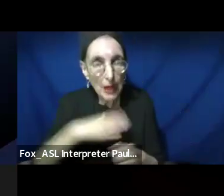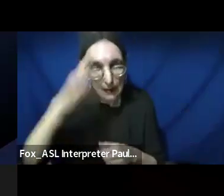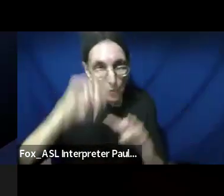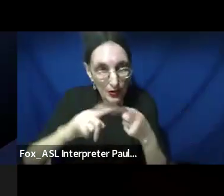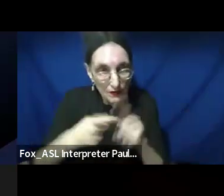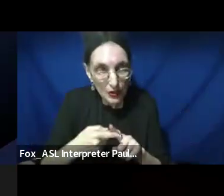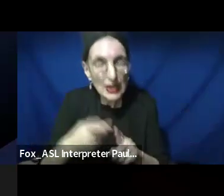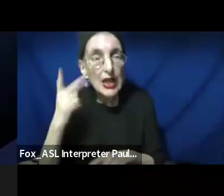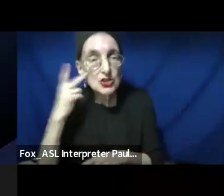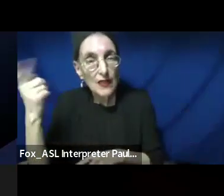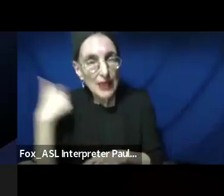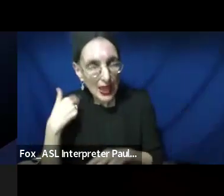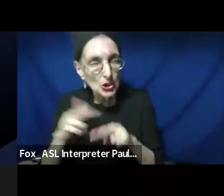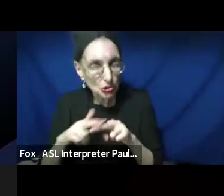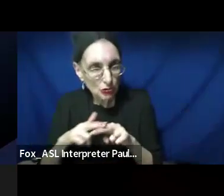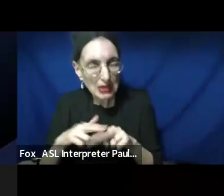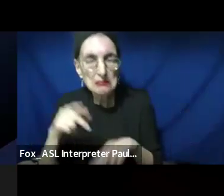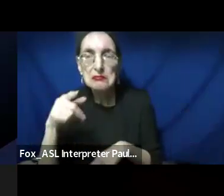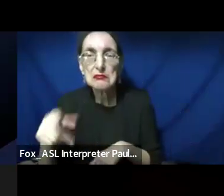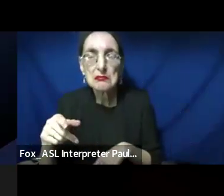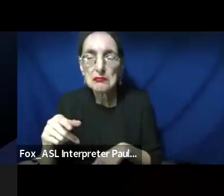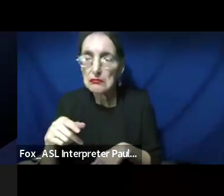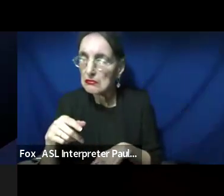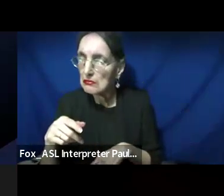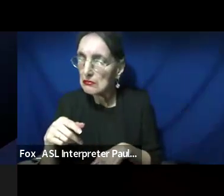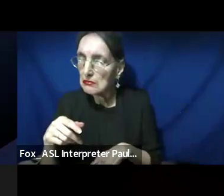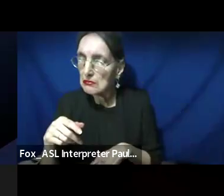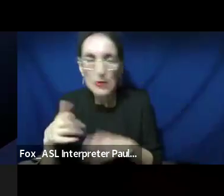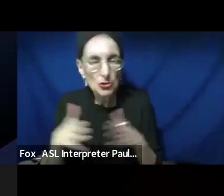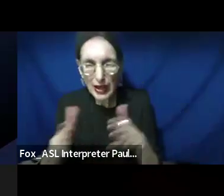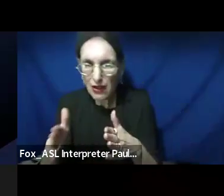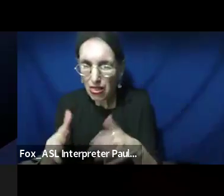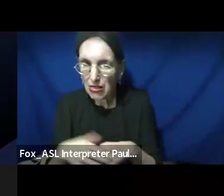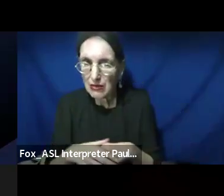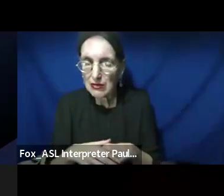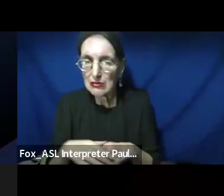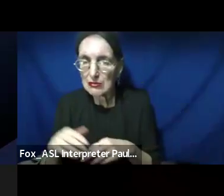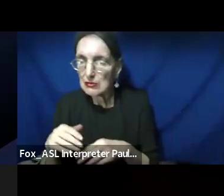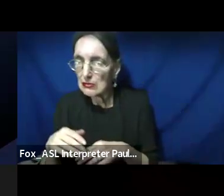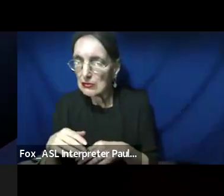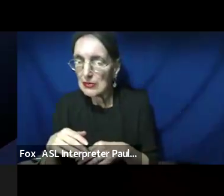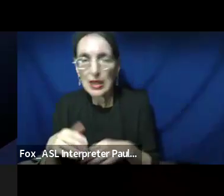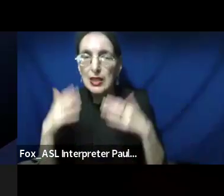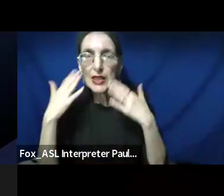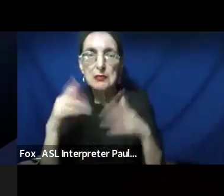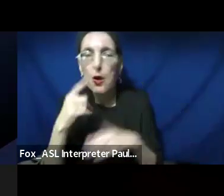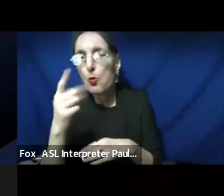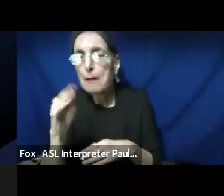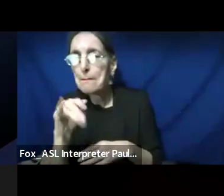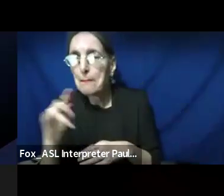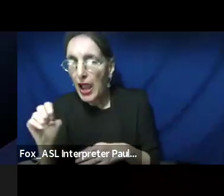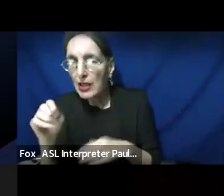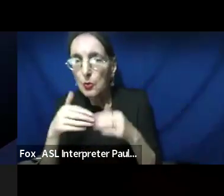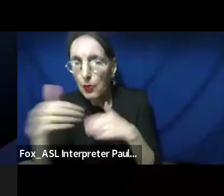there. Like it's about a mile away. A lot of people, I don't know if like that mile is handicapped accessible or not.